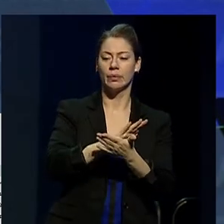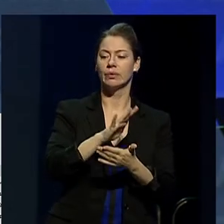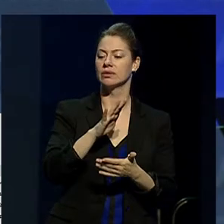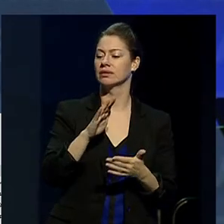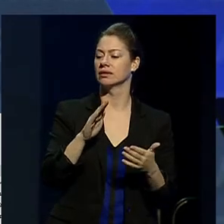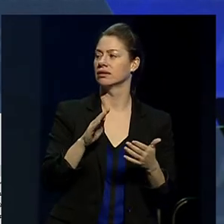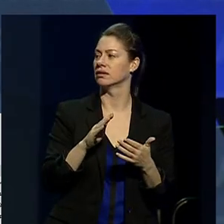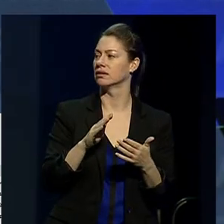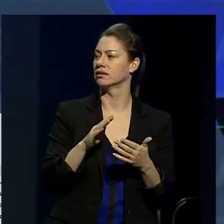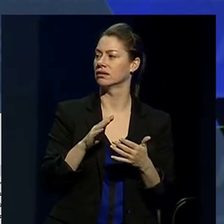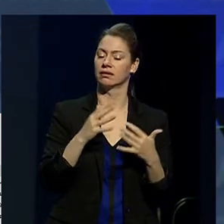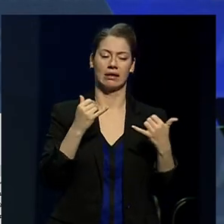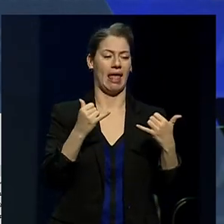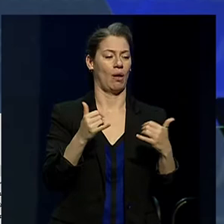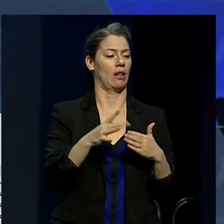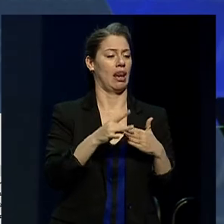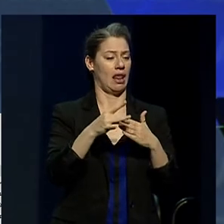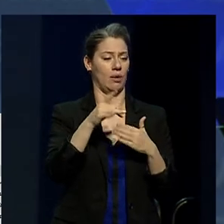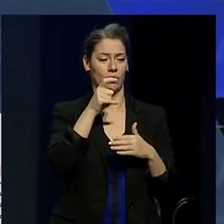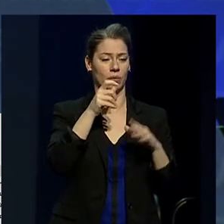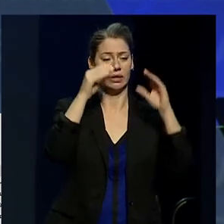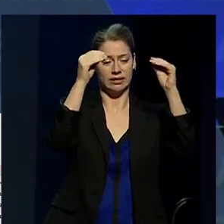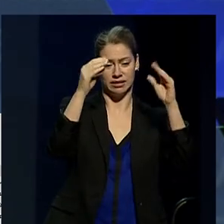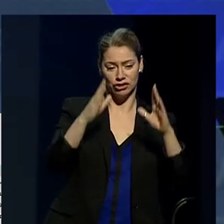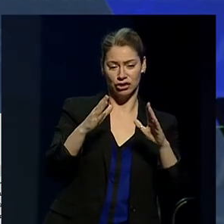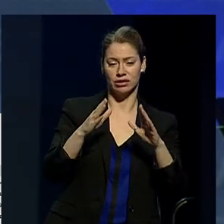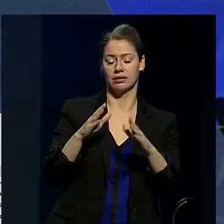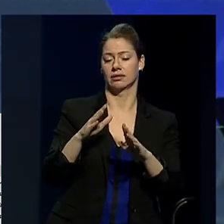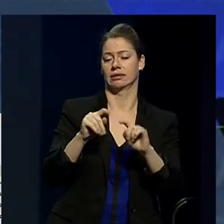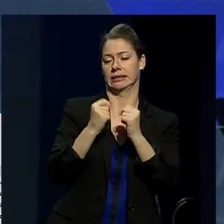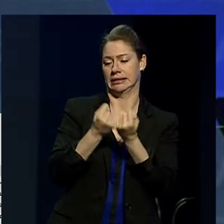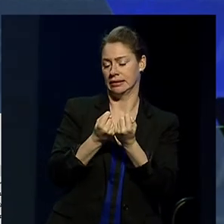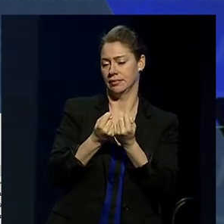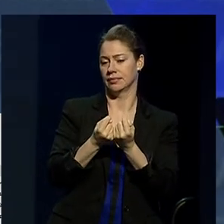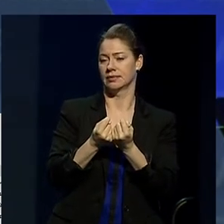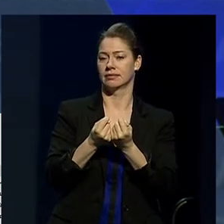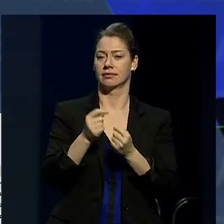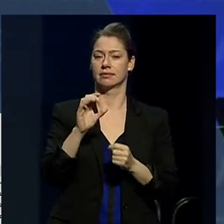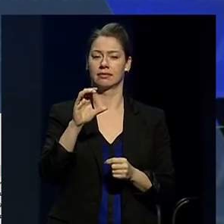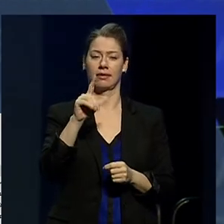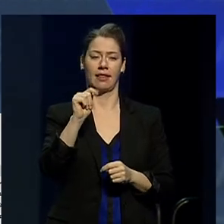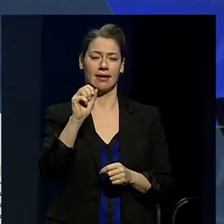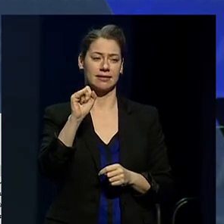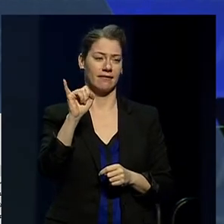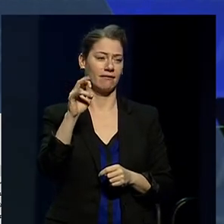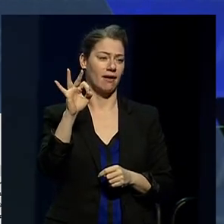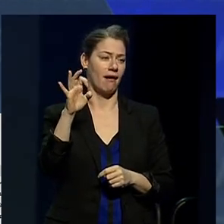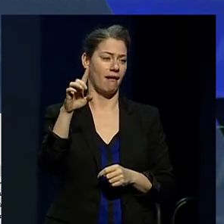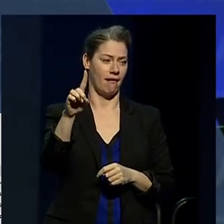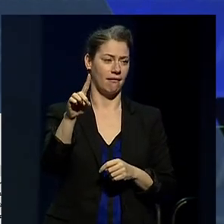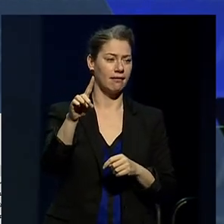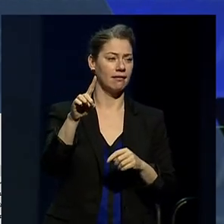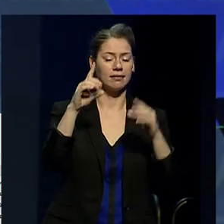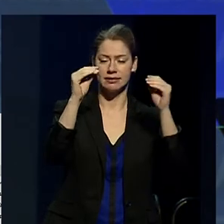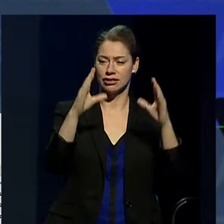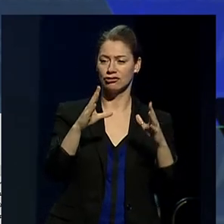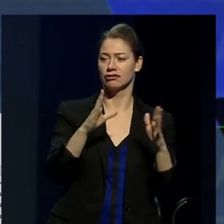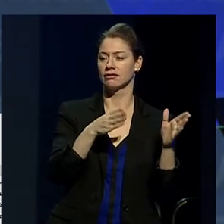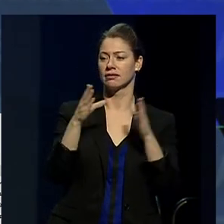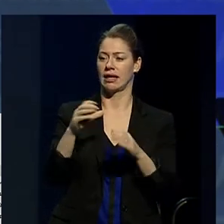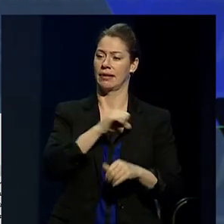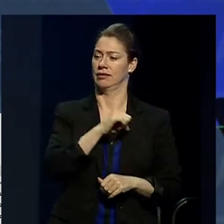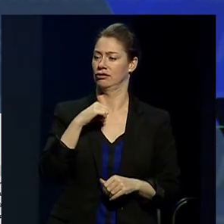is being led by our teachers, our school teams. Our teachers, our classified, let's hear it for the classified, the administrative